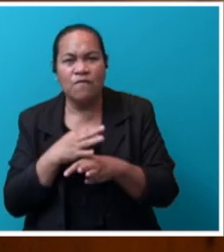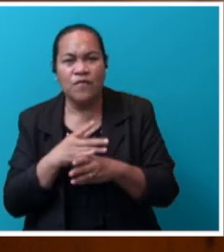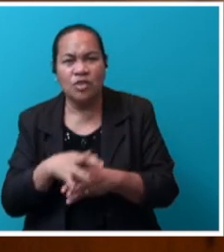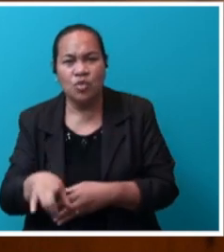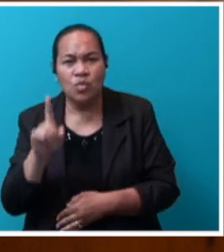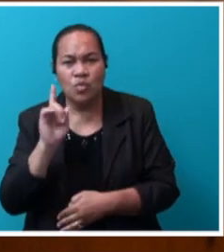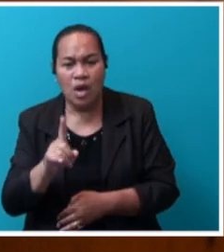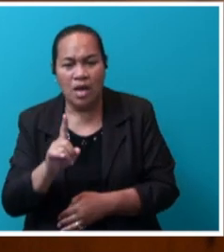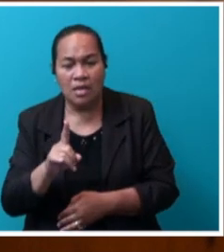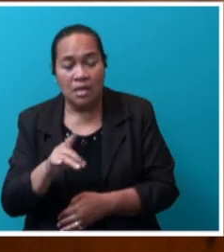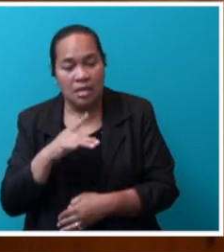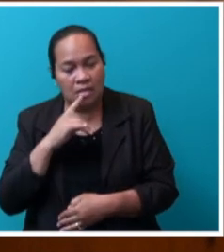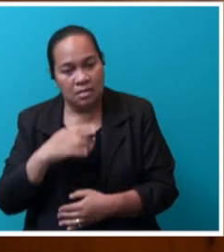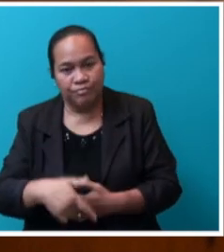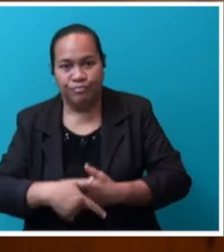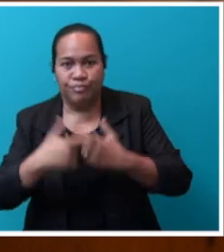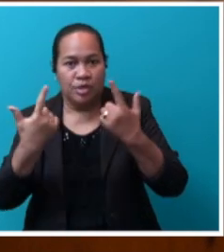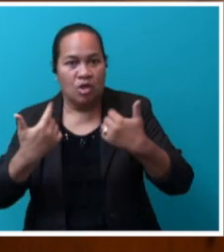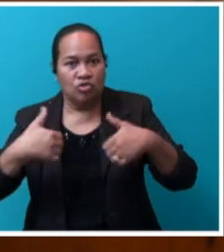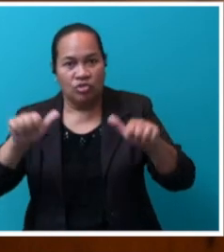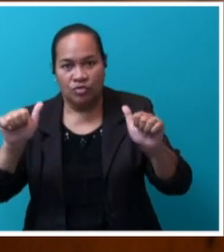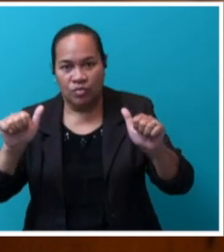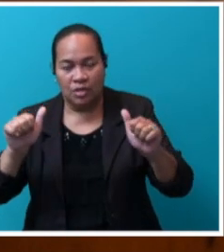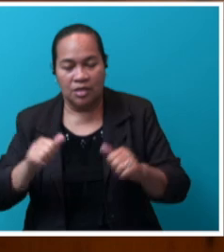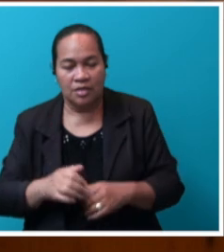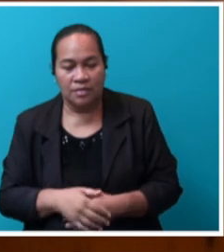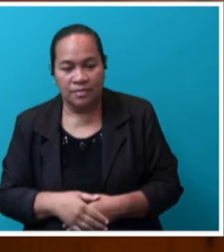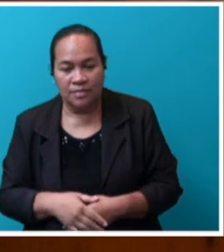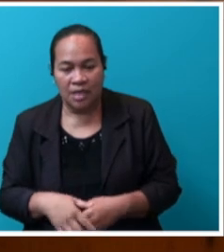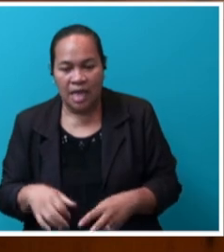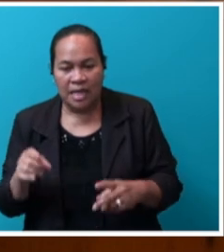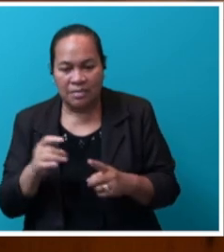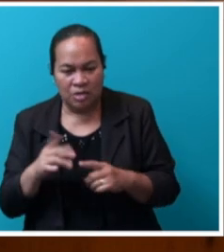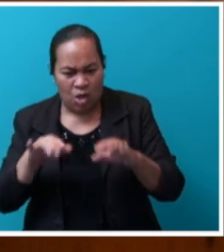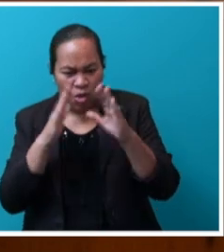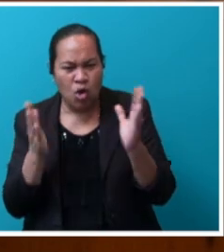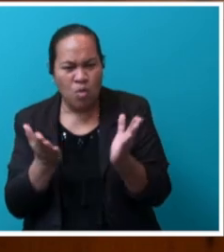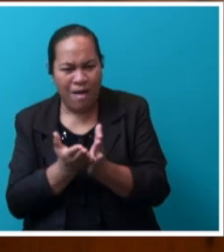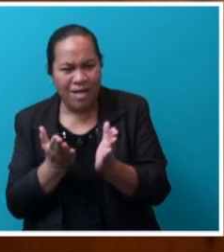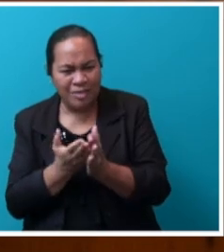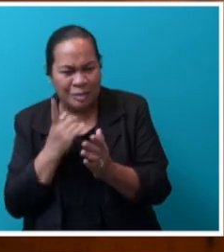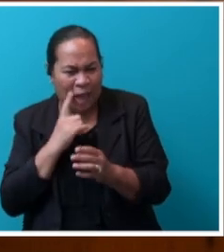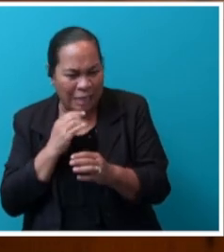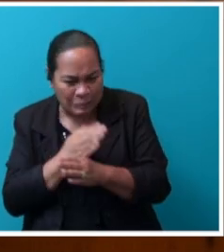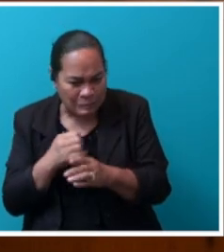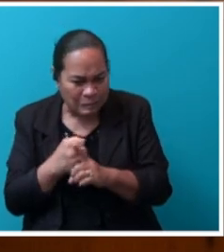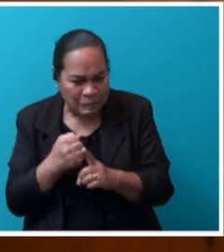represents a landmark achievement in global efforts to curb